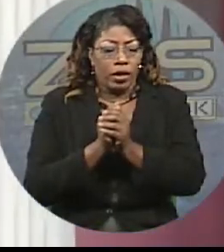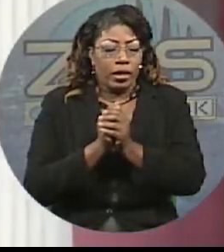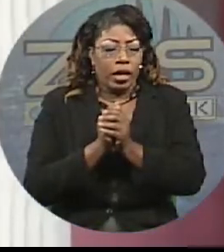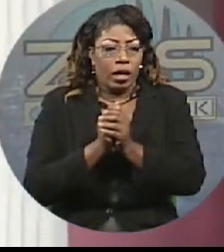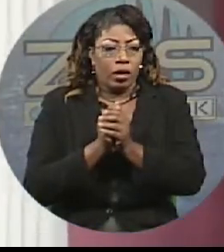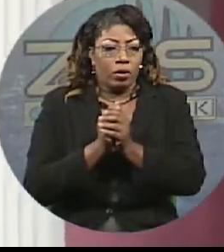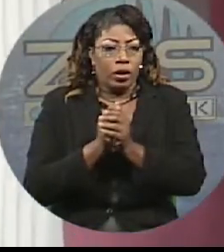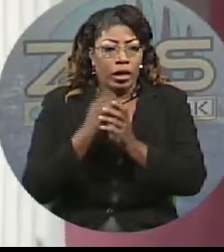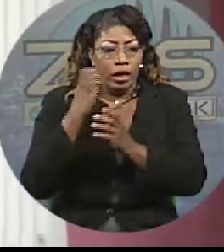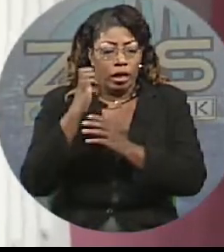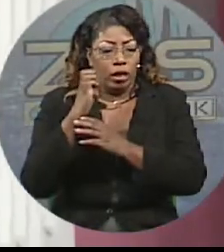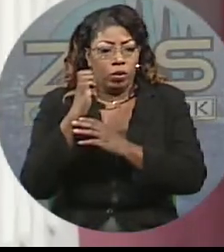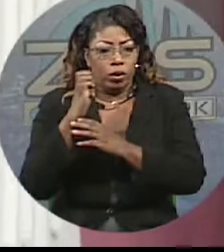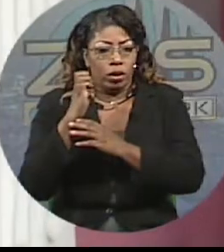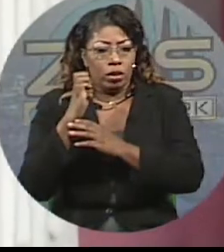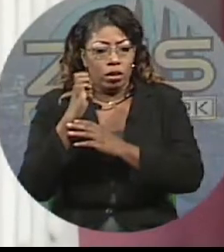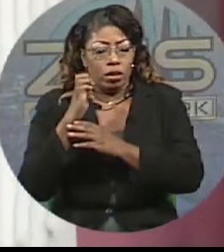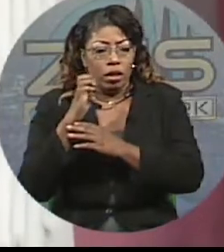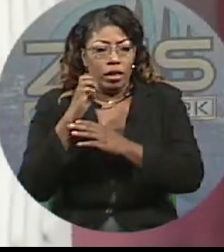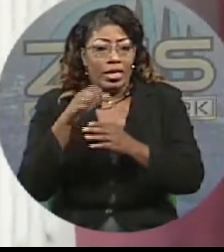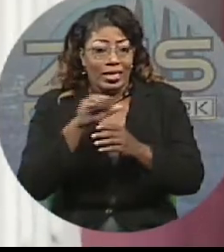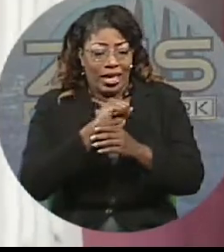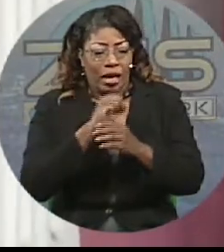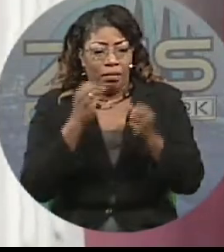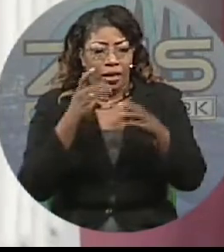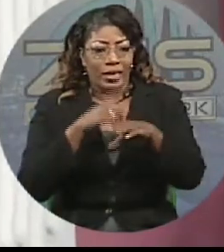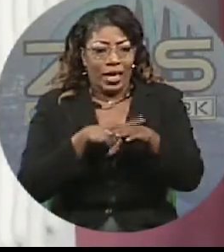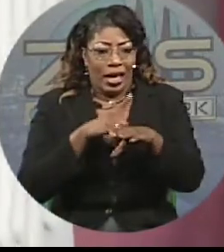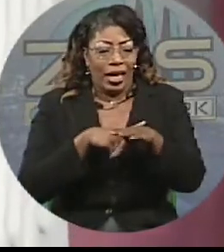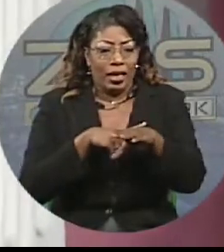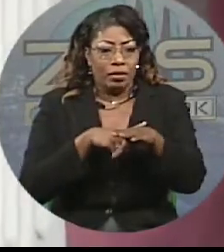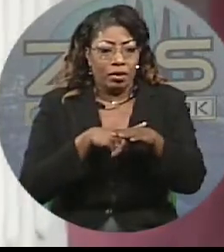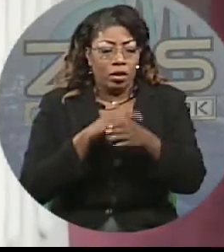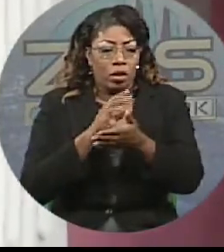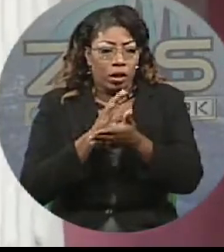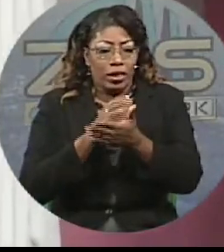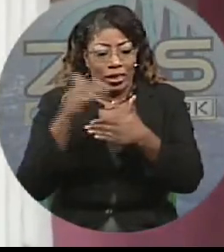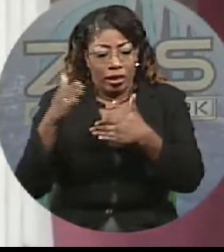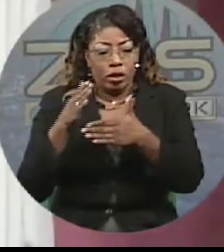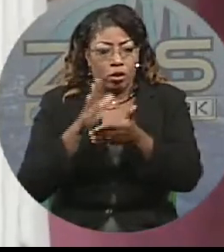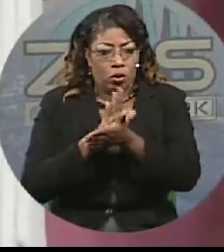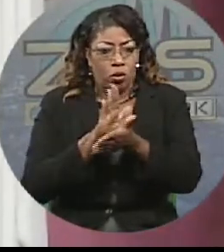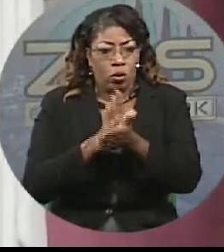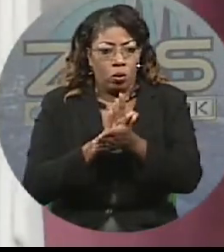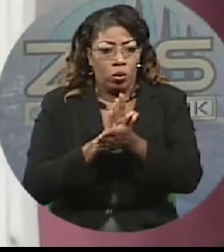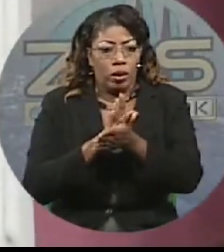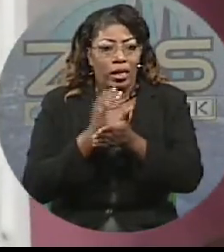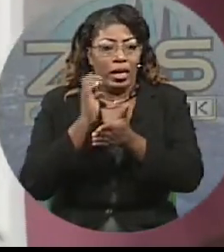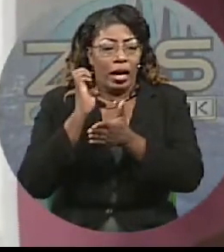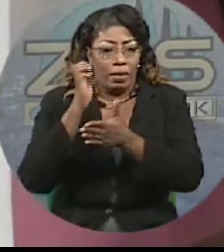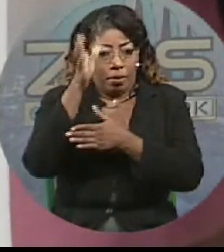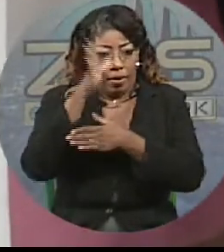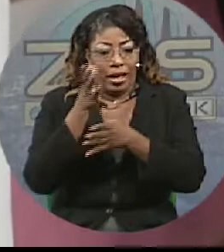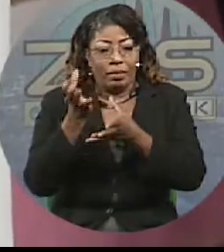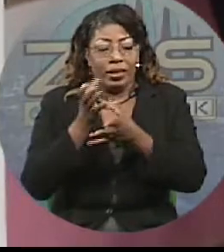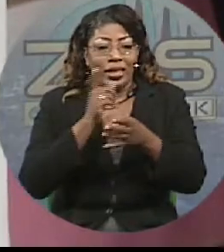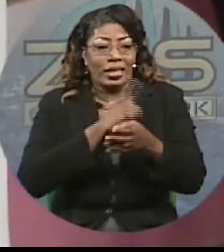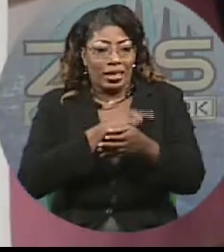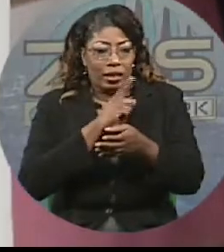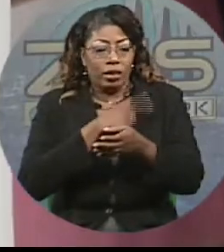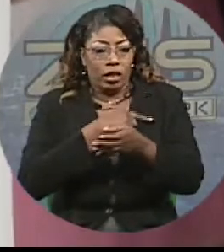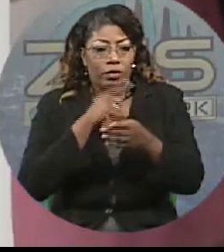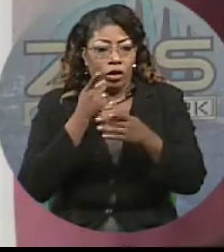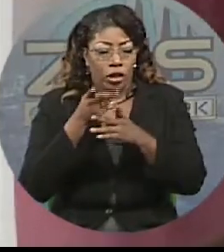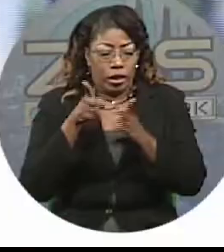S.C. McPherson Junior High School last June. 36-year-old Dwayne Lockhart pleaded guilty to killing him on Monday and was sentenced to 24